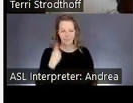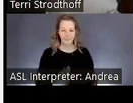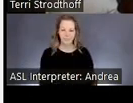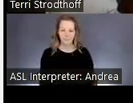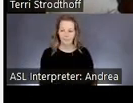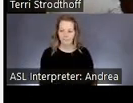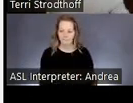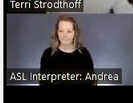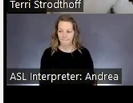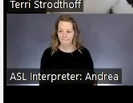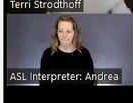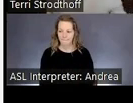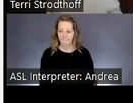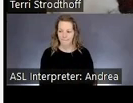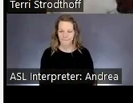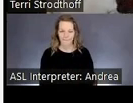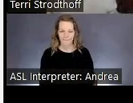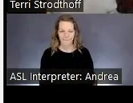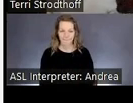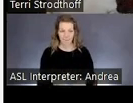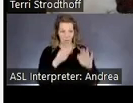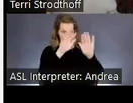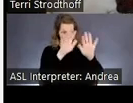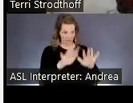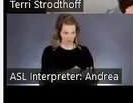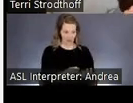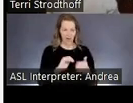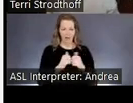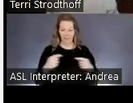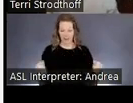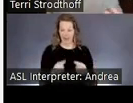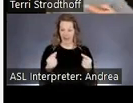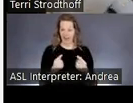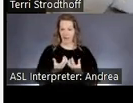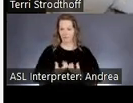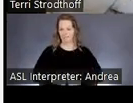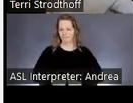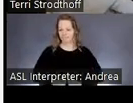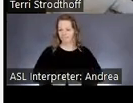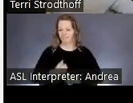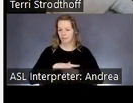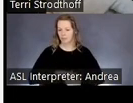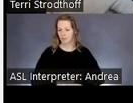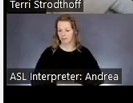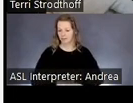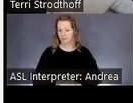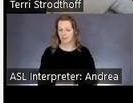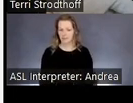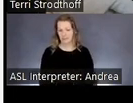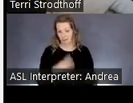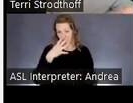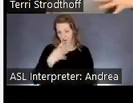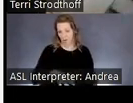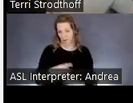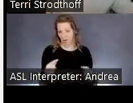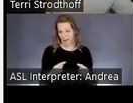happened. And all of that is our ways of suppressing pain. The adaptive behaviors around, I'm just not going to feel it.